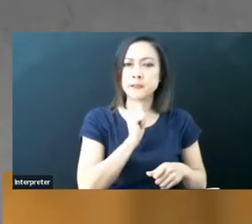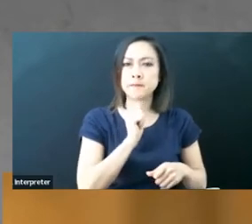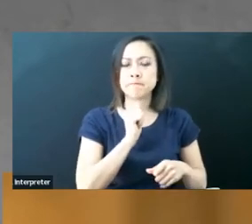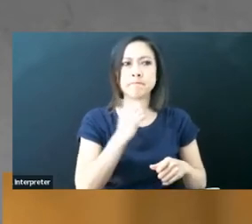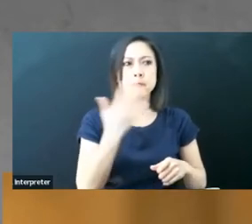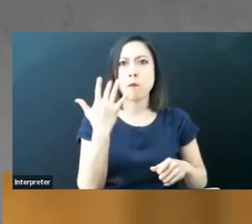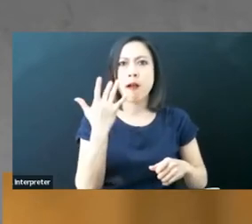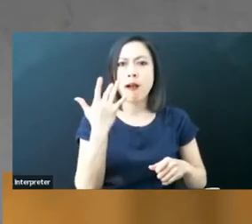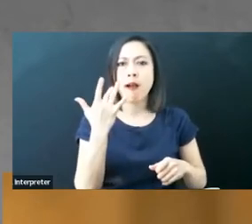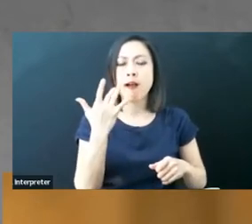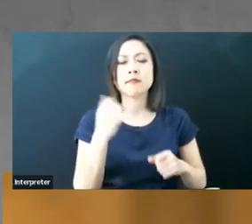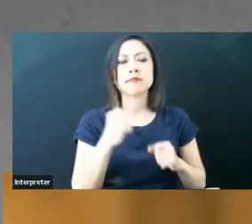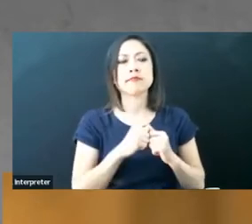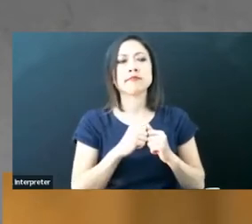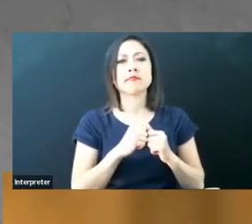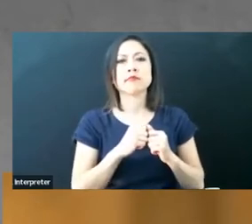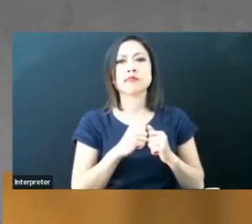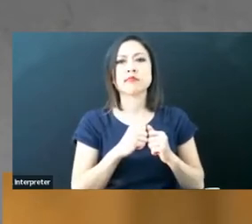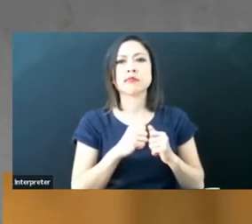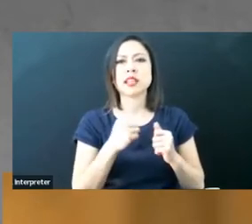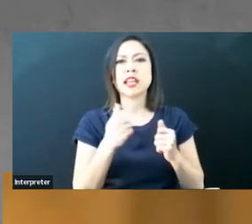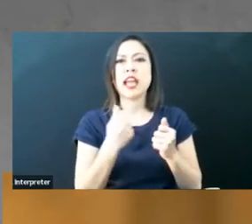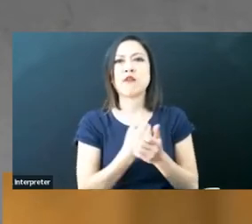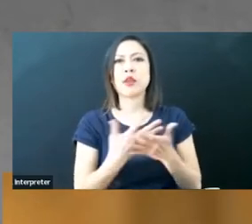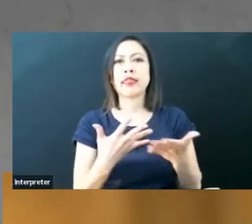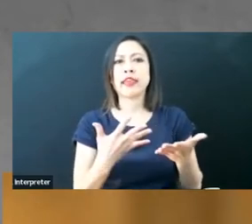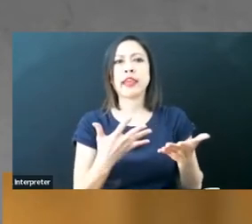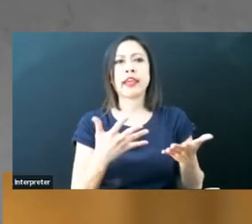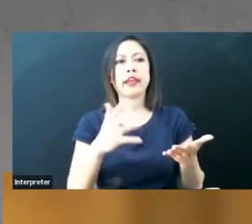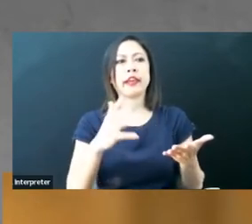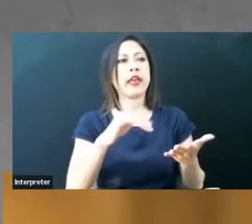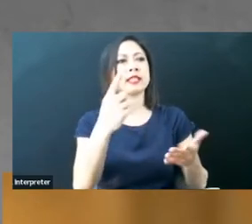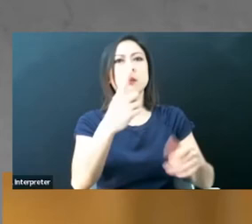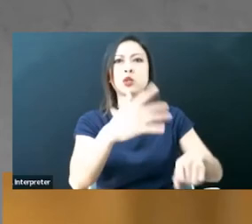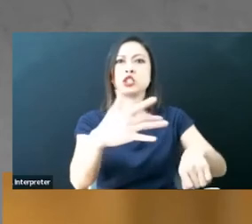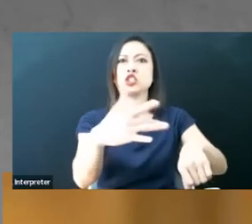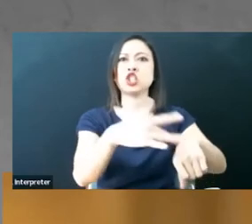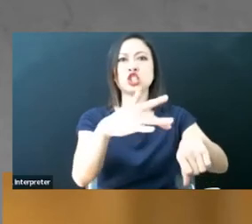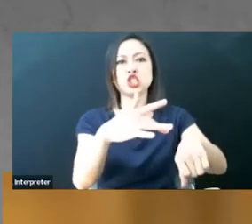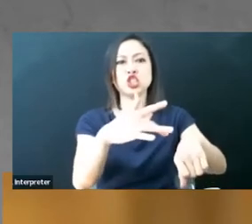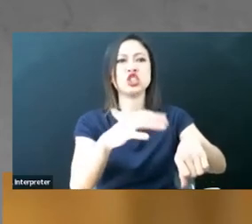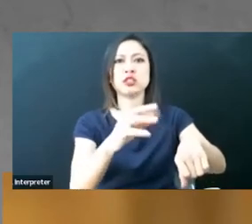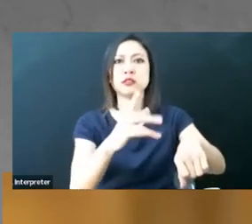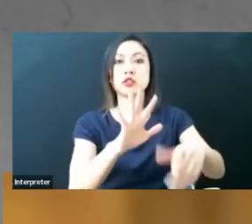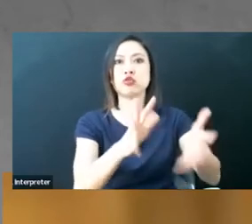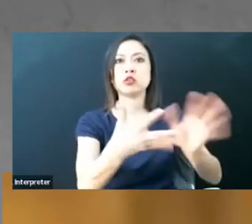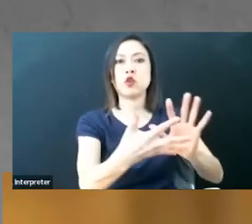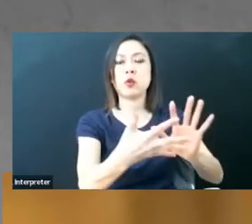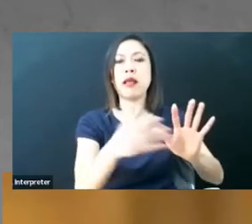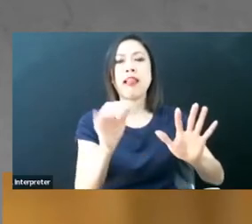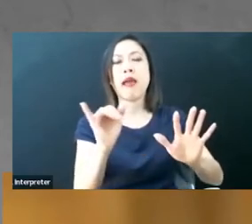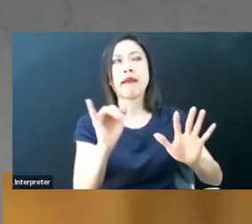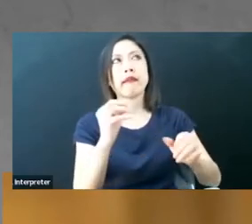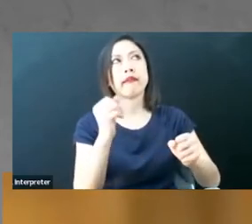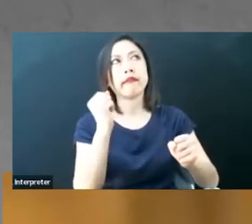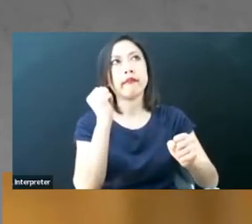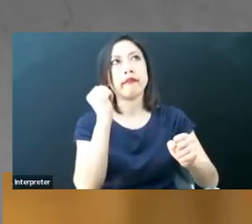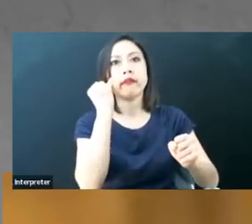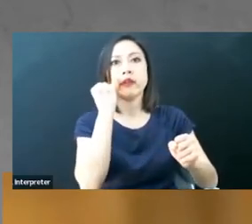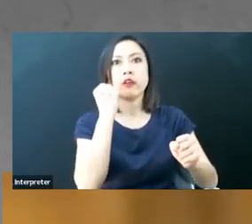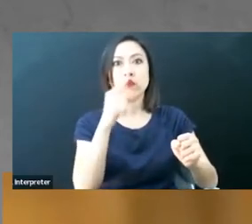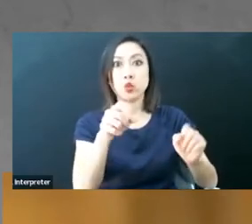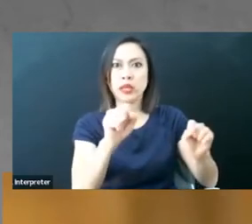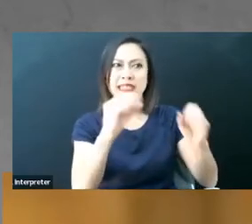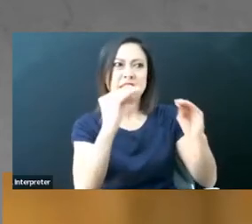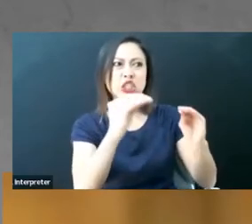everything that is touched is so transformative. So if you can teach a car to self-drive, why can't we solve this faster? And so there's